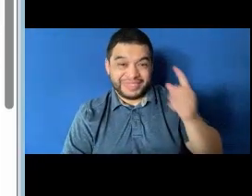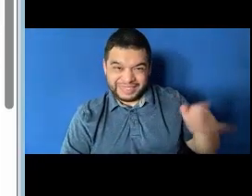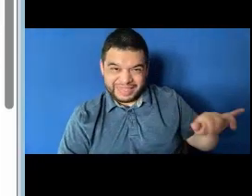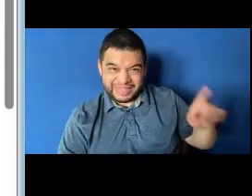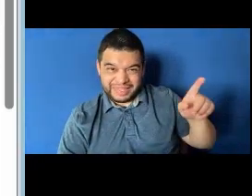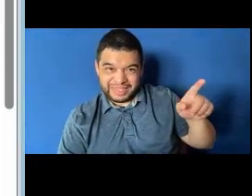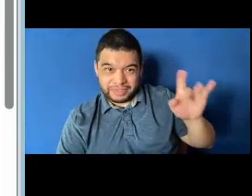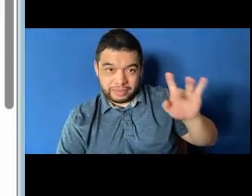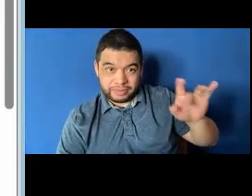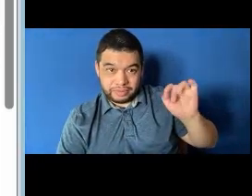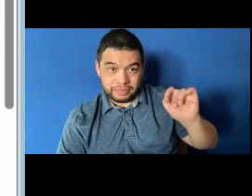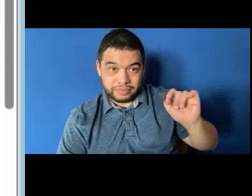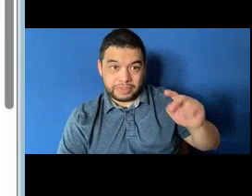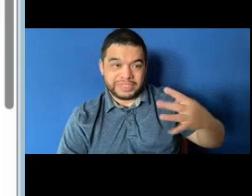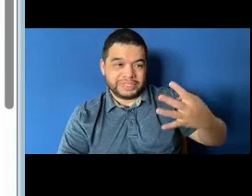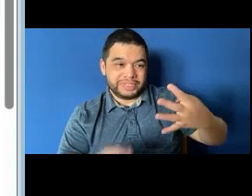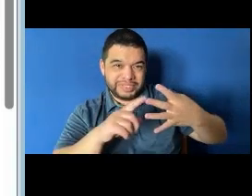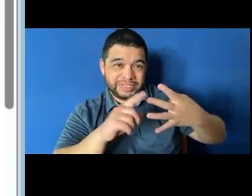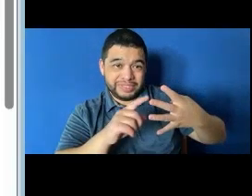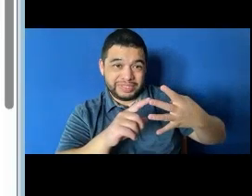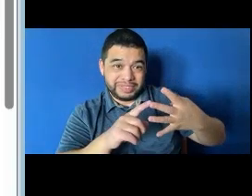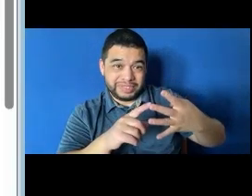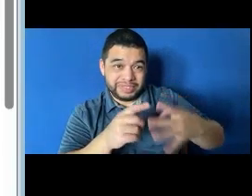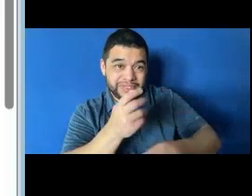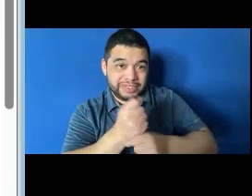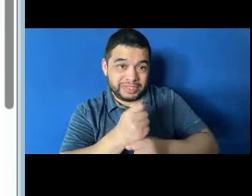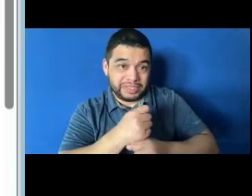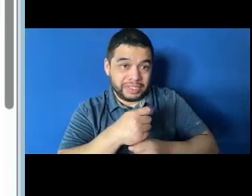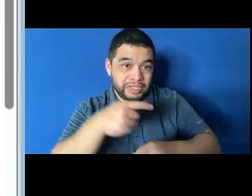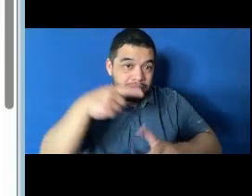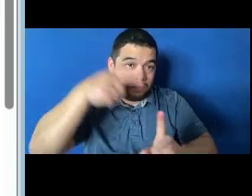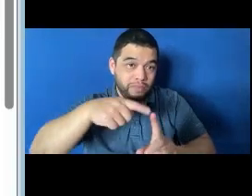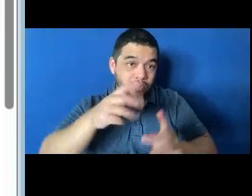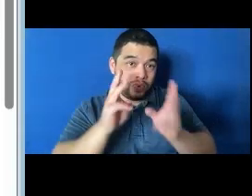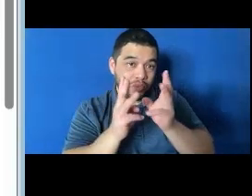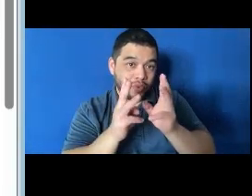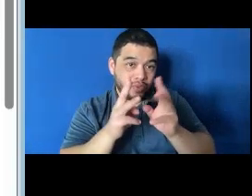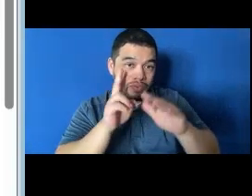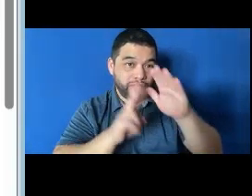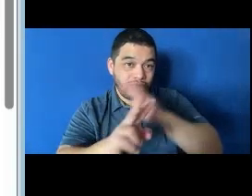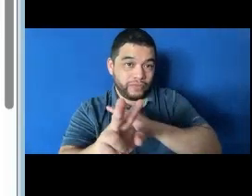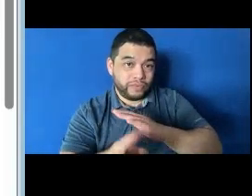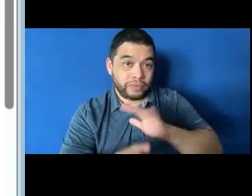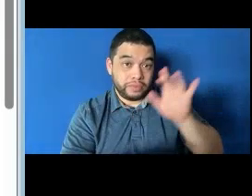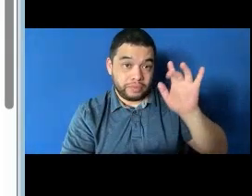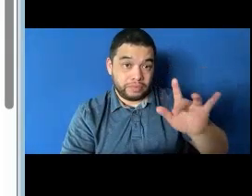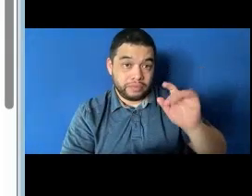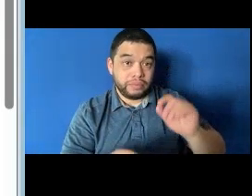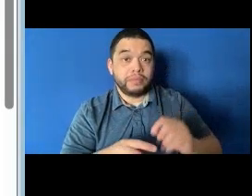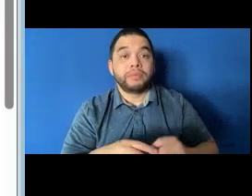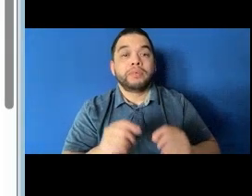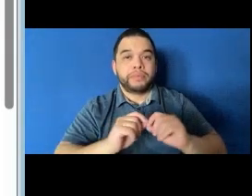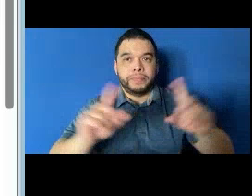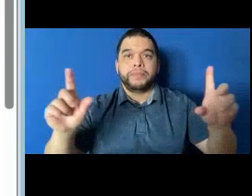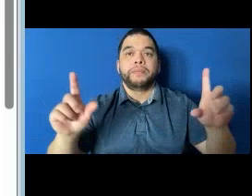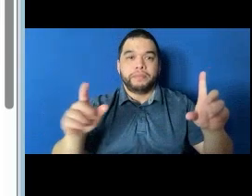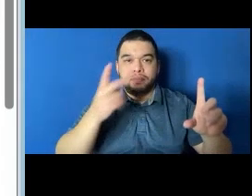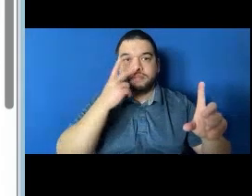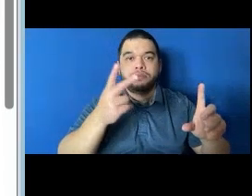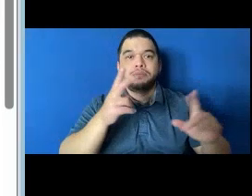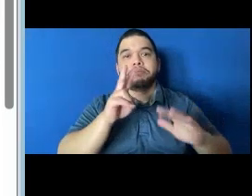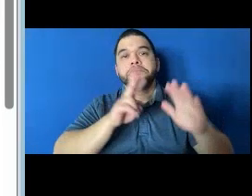it and you'll have a window will open. And on the second tier that says point weather forecast, you can click on that and it